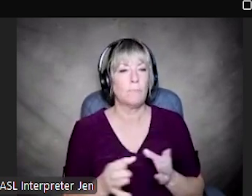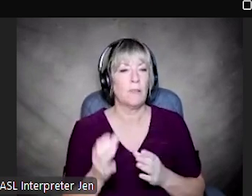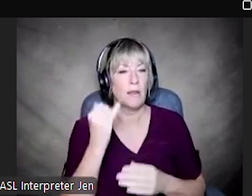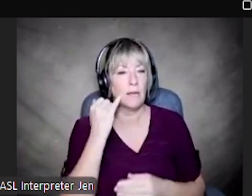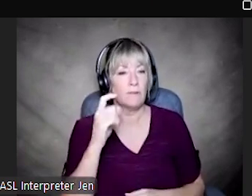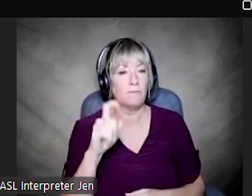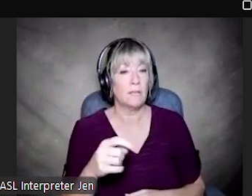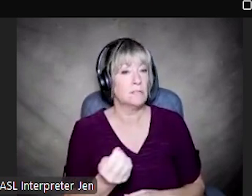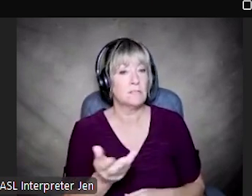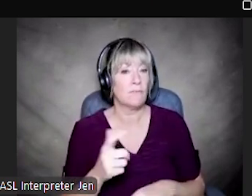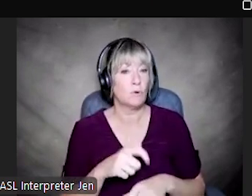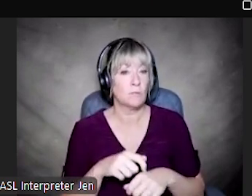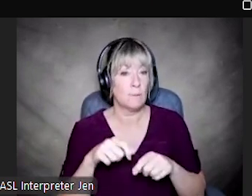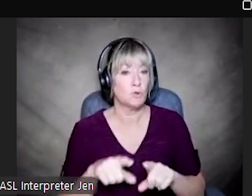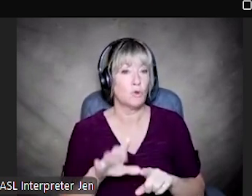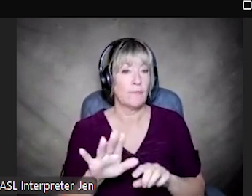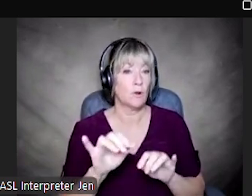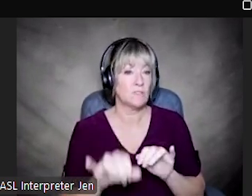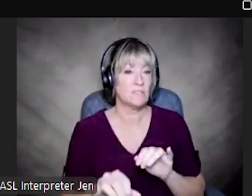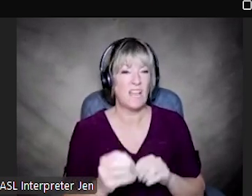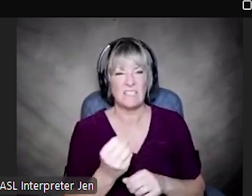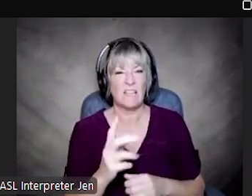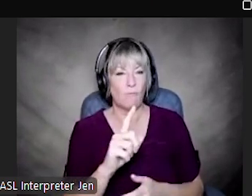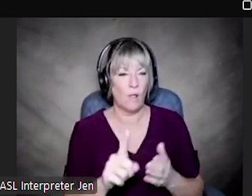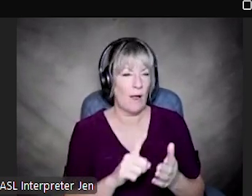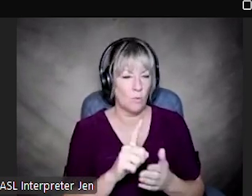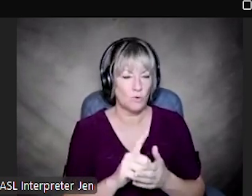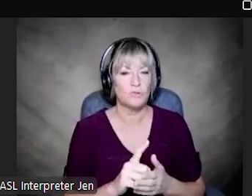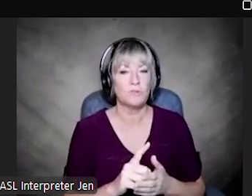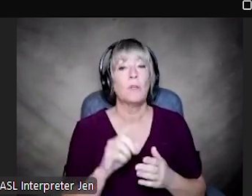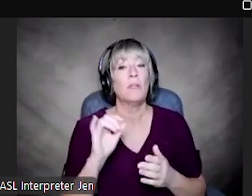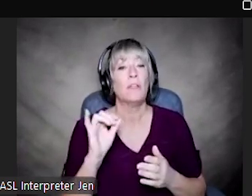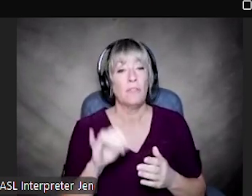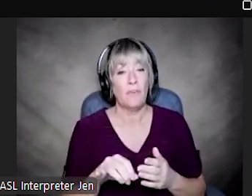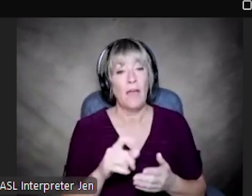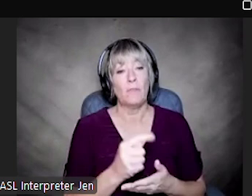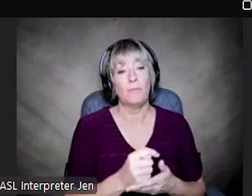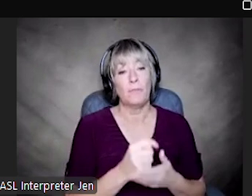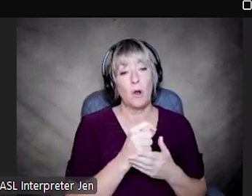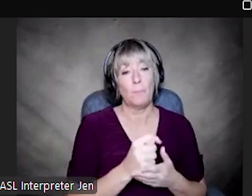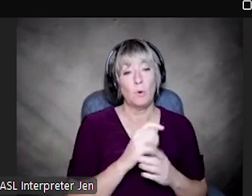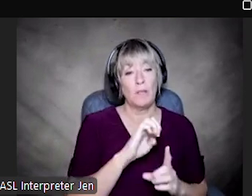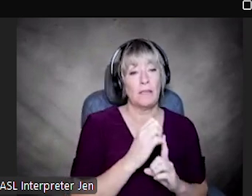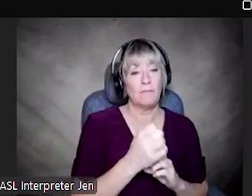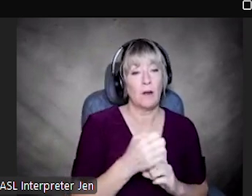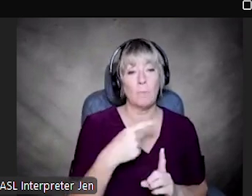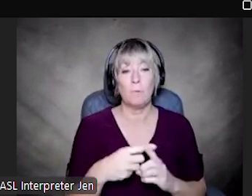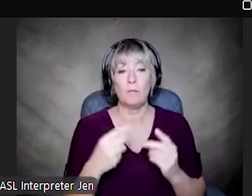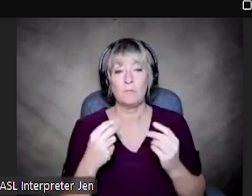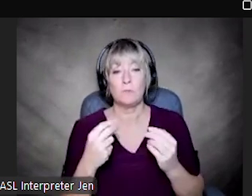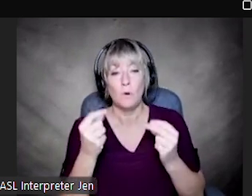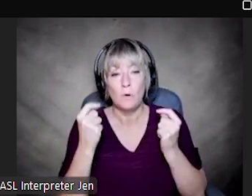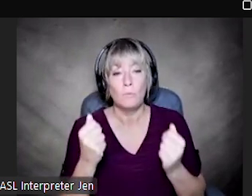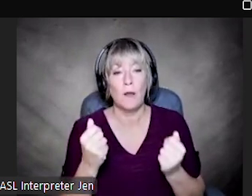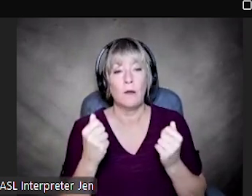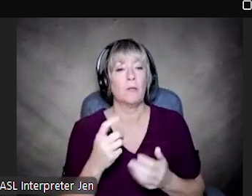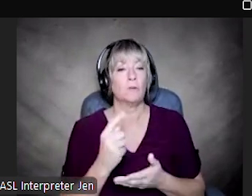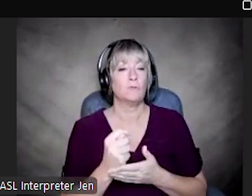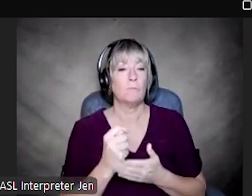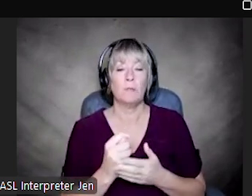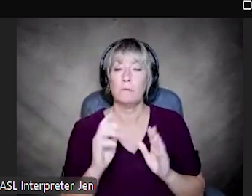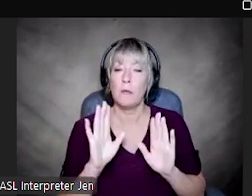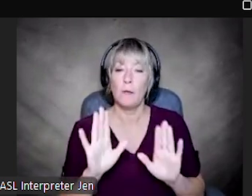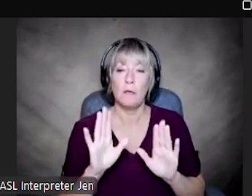multiple times during the stay, which is usually several hours. And this combination of a therapeutic environment and immediate treatment has had amazing